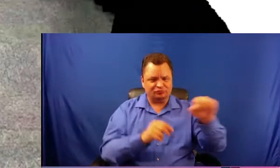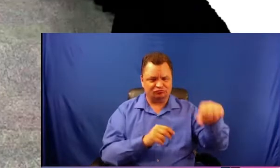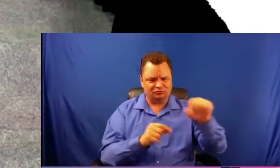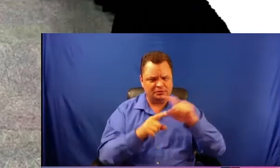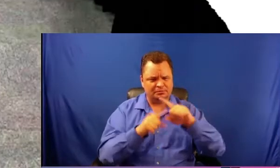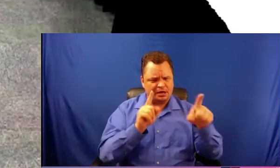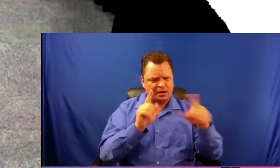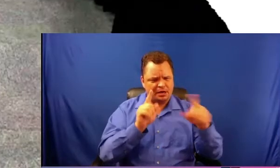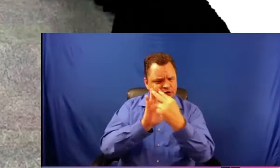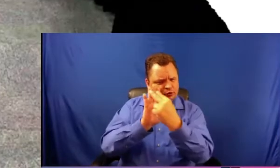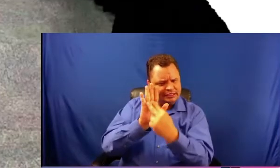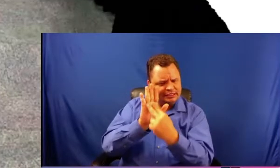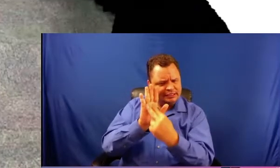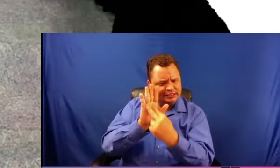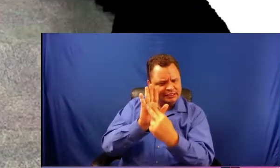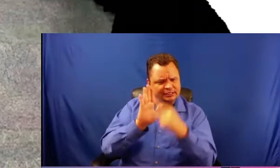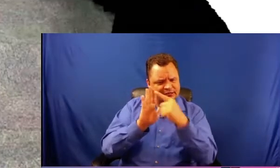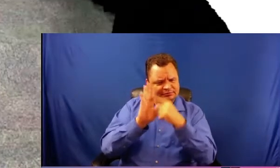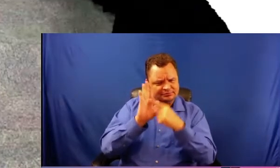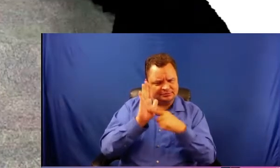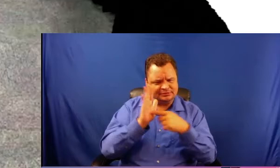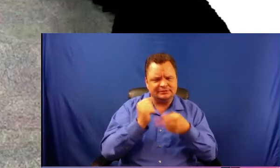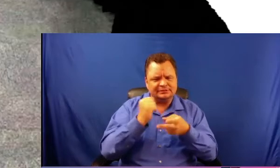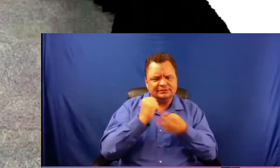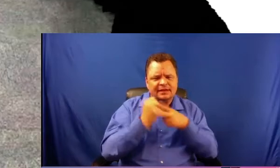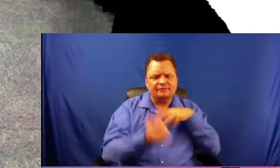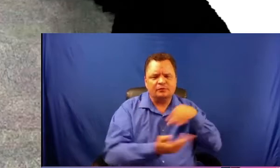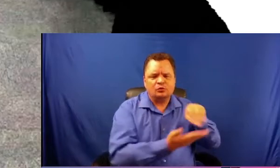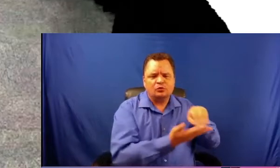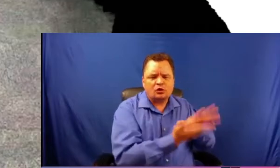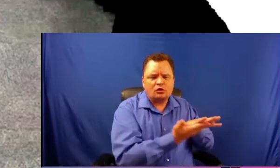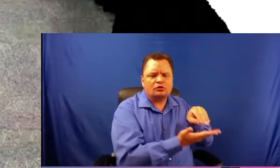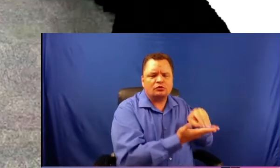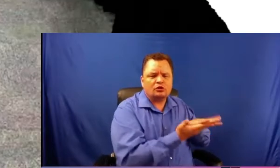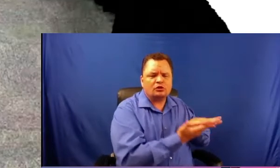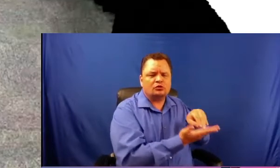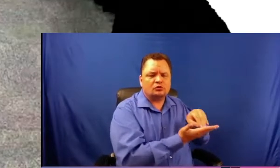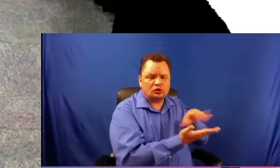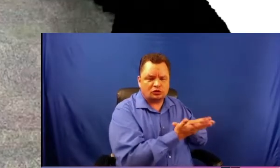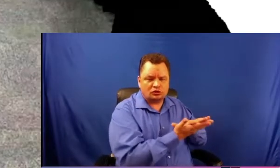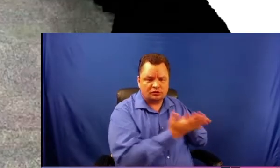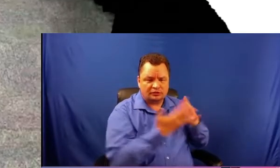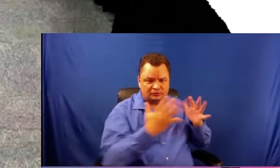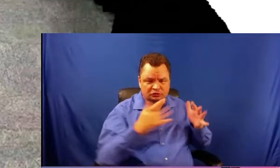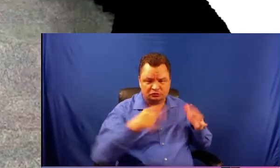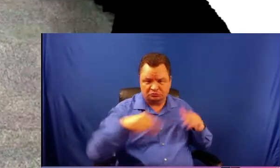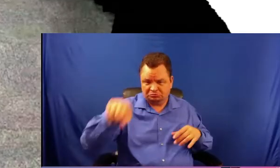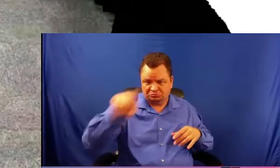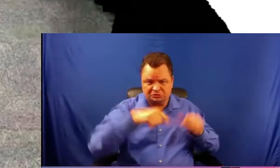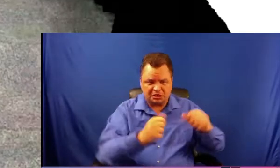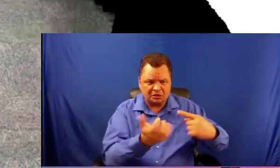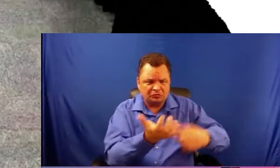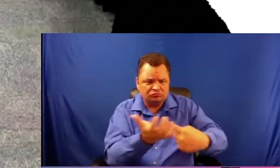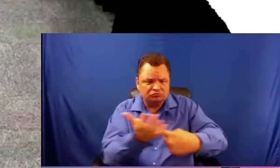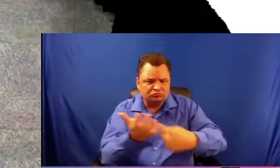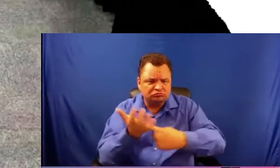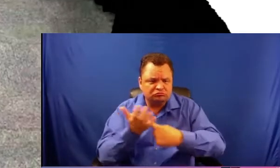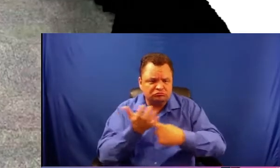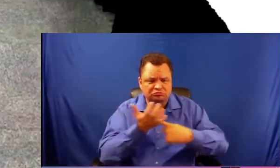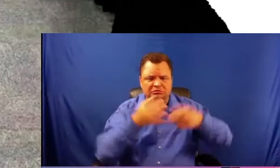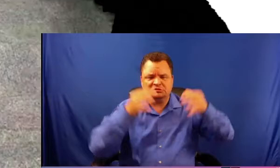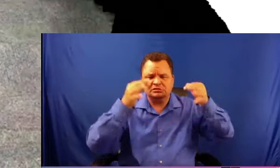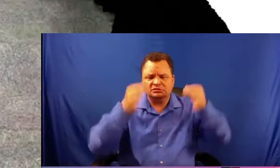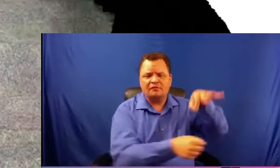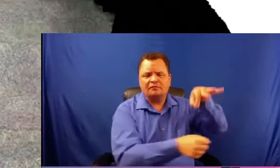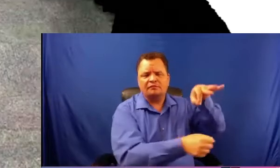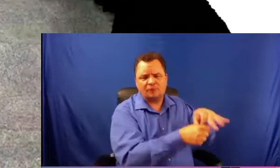the record and then provide an opportunity to discuss, and then we take a vote. So I'm going to go ahead and read, please bear with